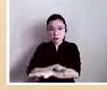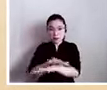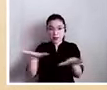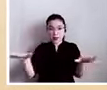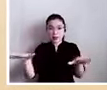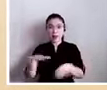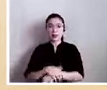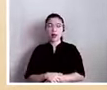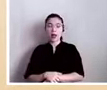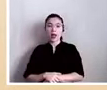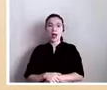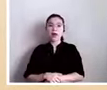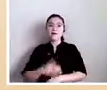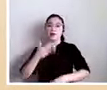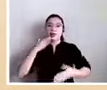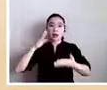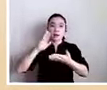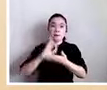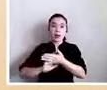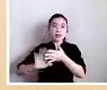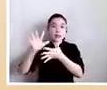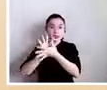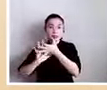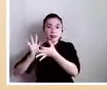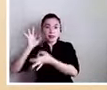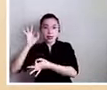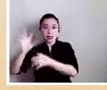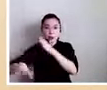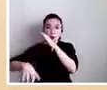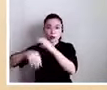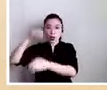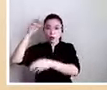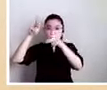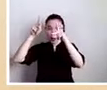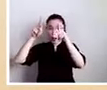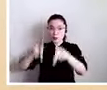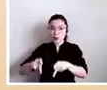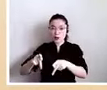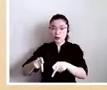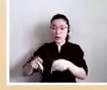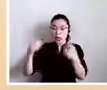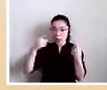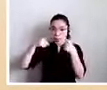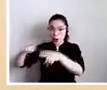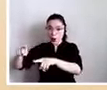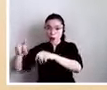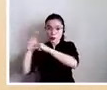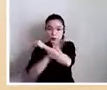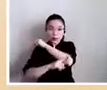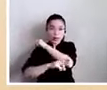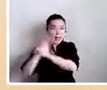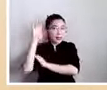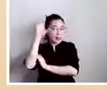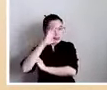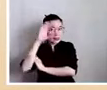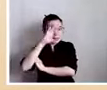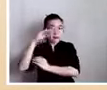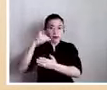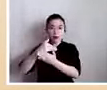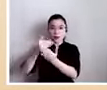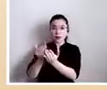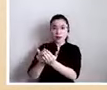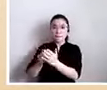spirit goes out of someone, it roams through arid regions searching for rest. But finding none, it